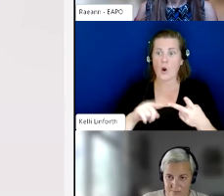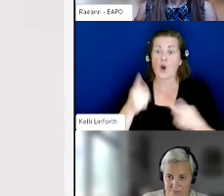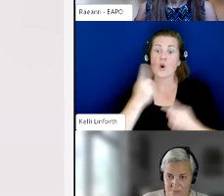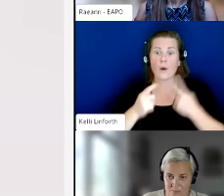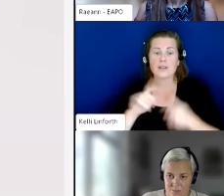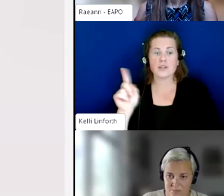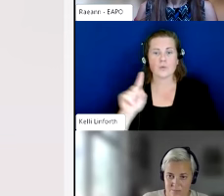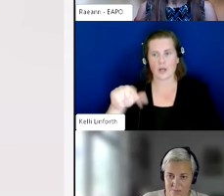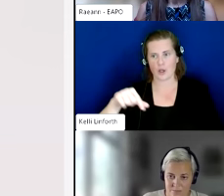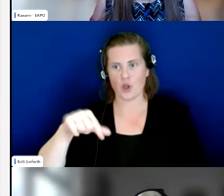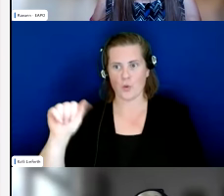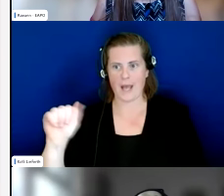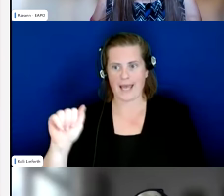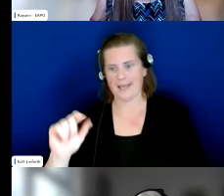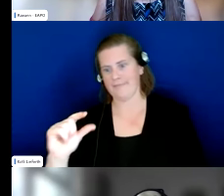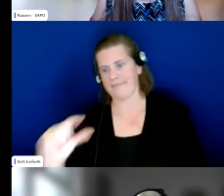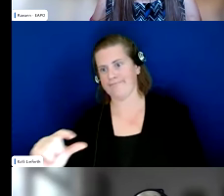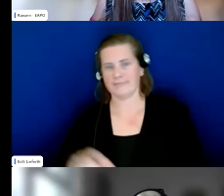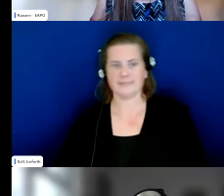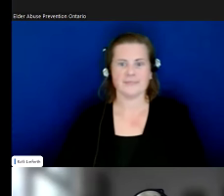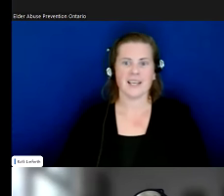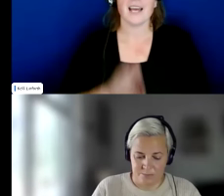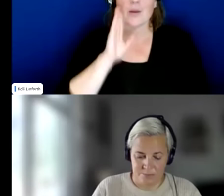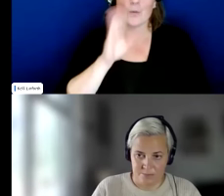session. Thank you.